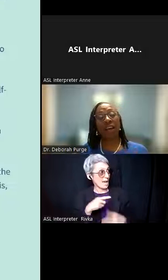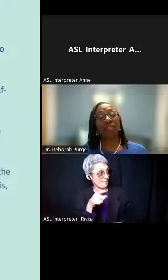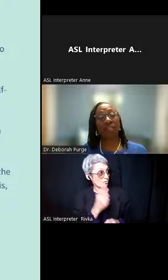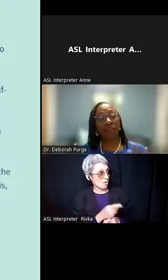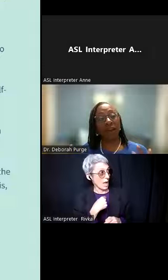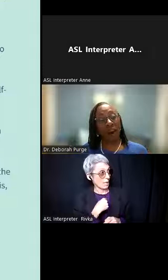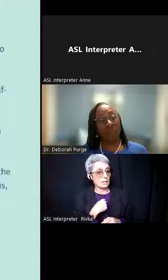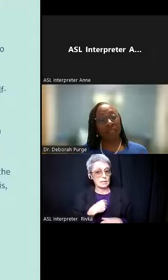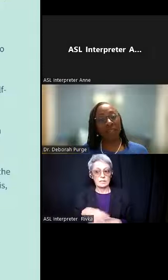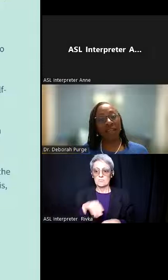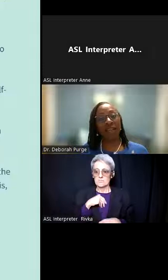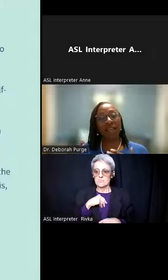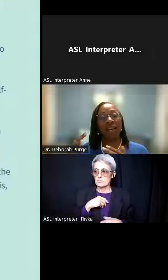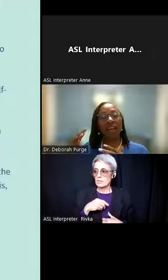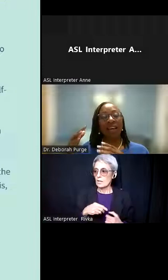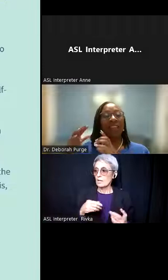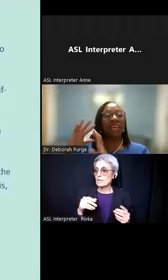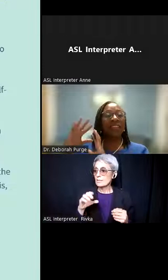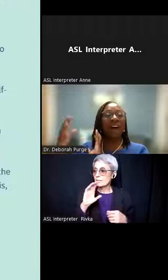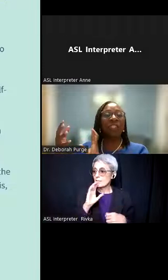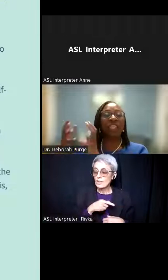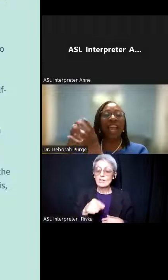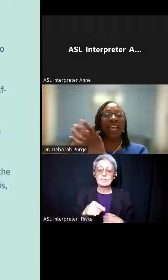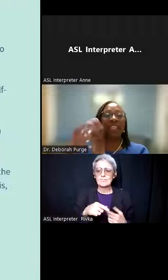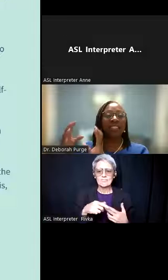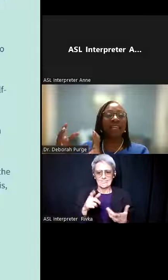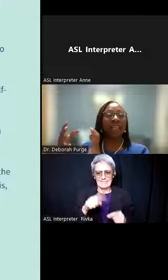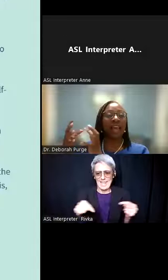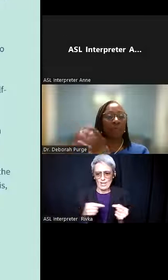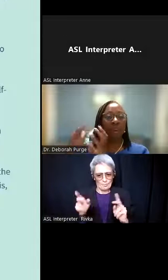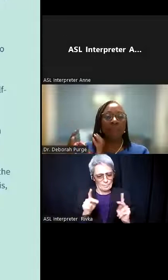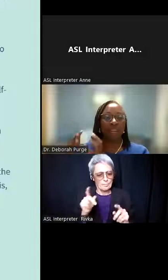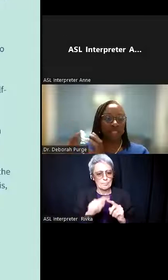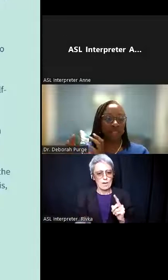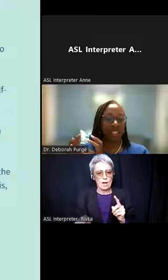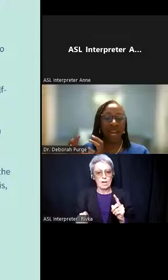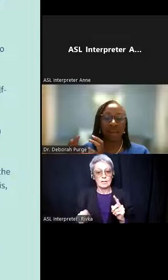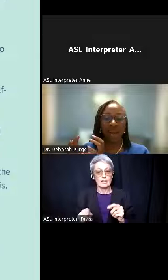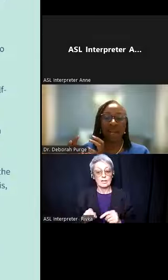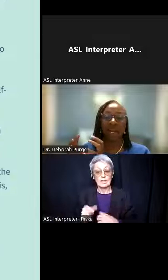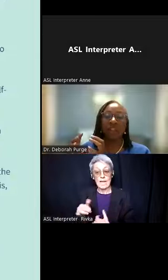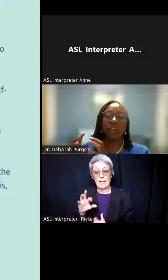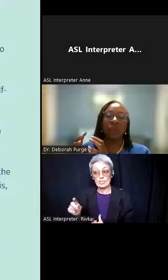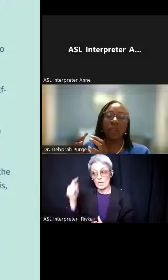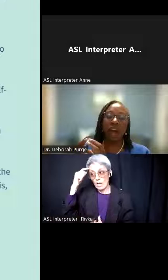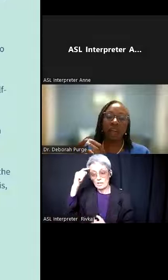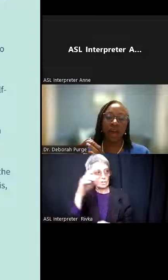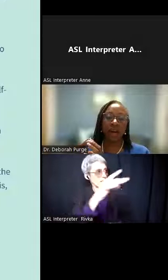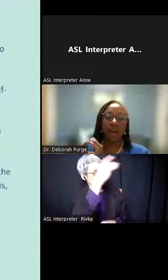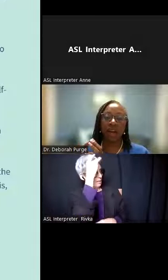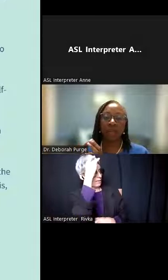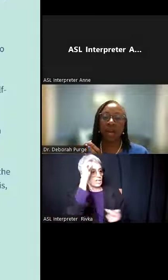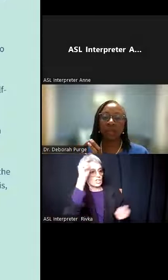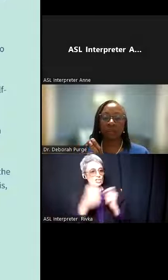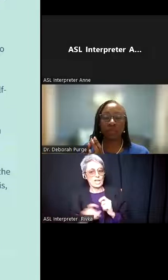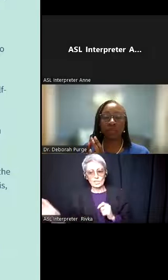Santa Claus is harmless, that has now changed that brain function of the child, right? So we talked a